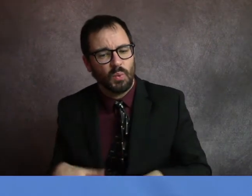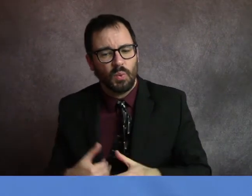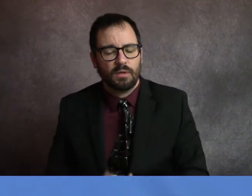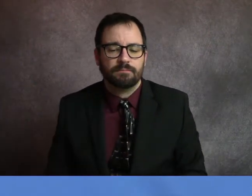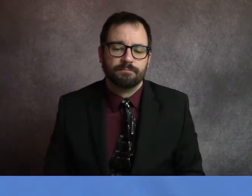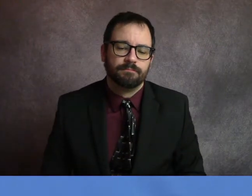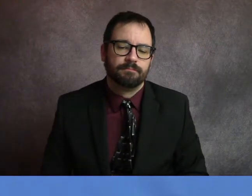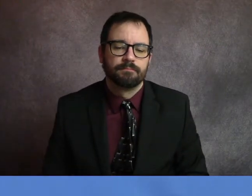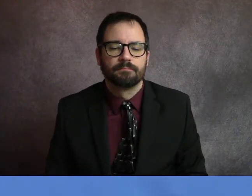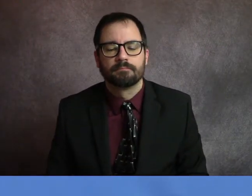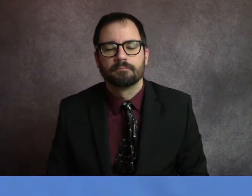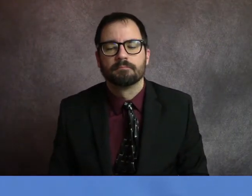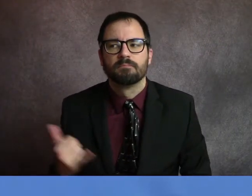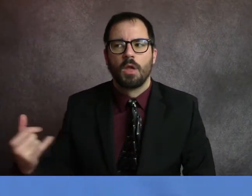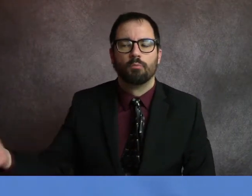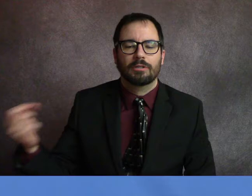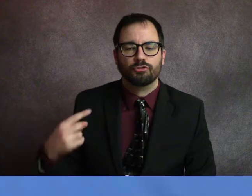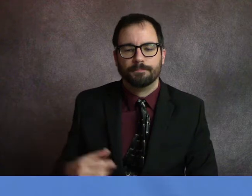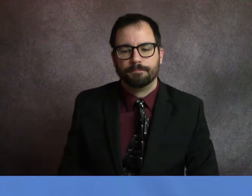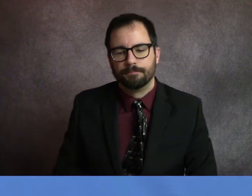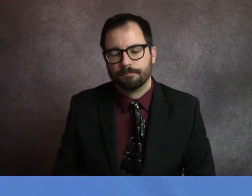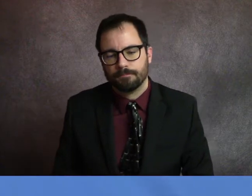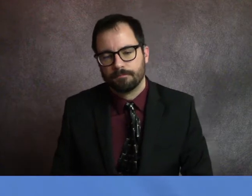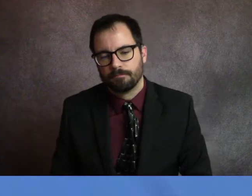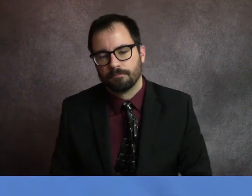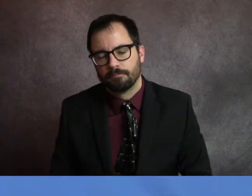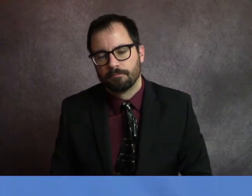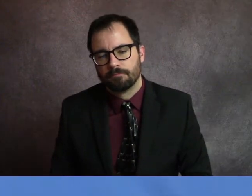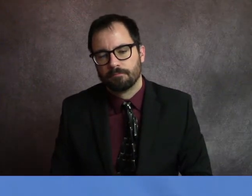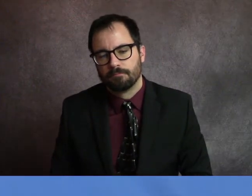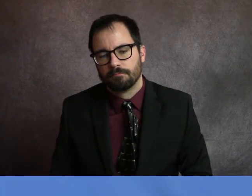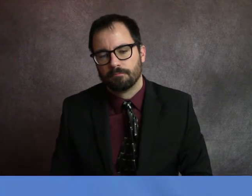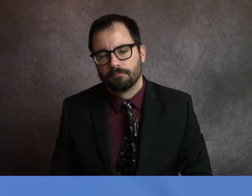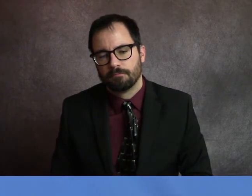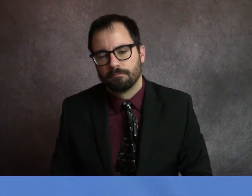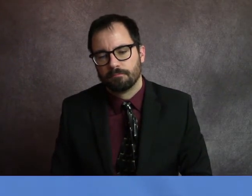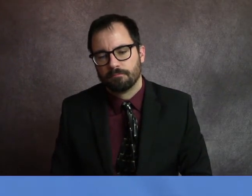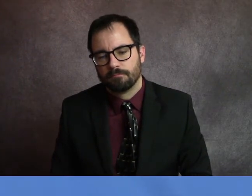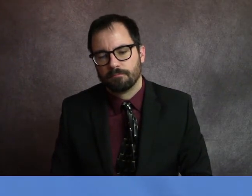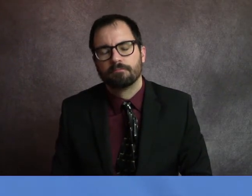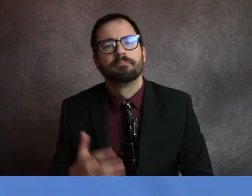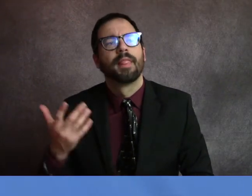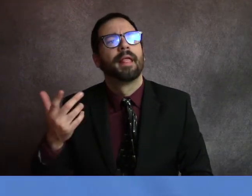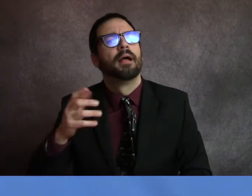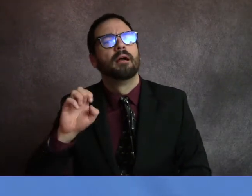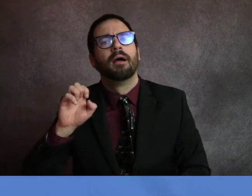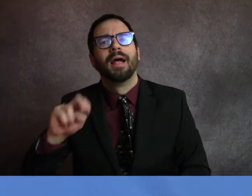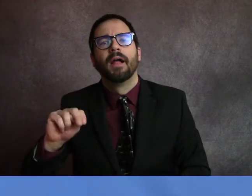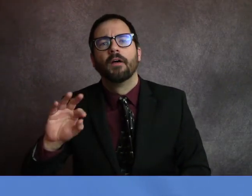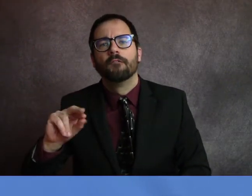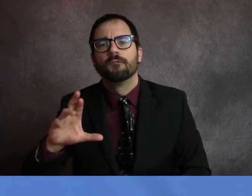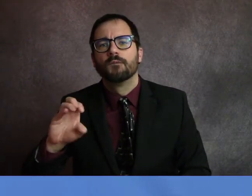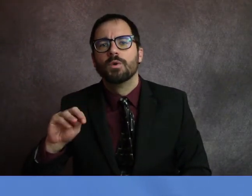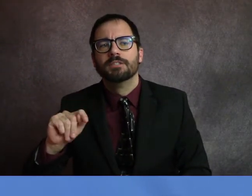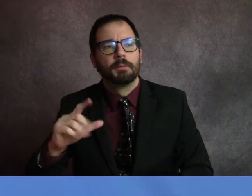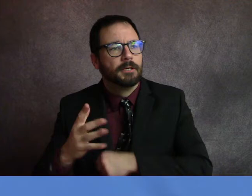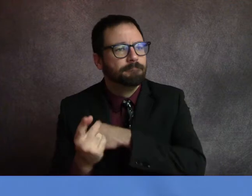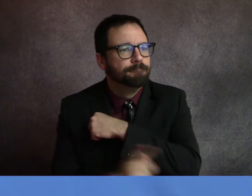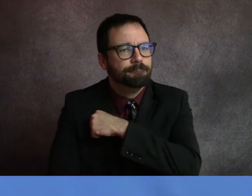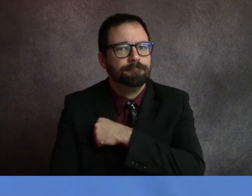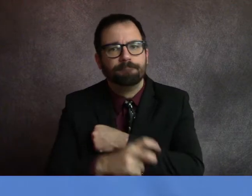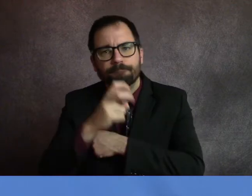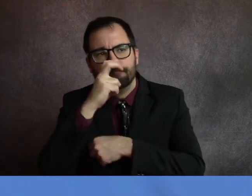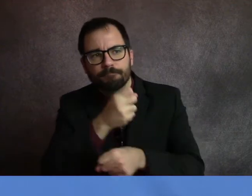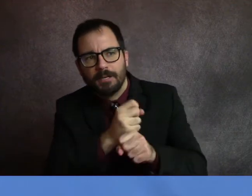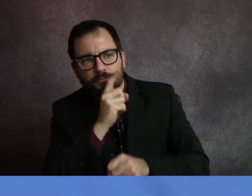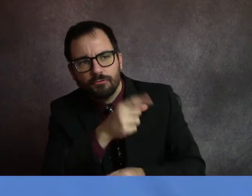Mayor, can you talk about enforcement for the indoor dining requirements, the new ones? What's enforcement going to look like?